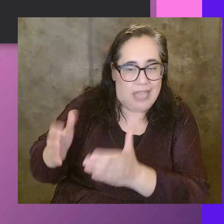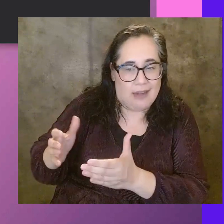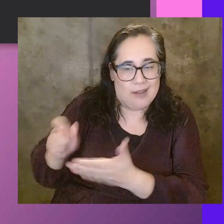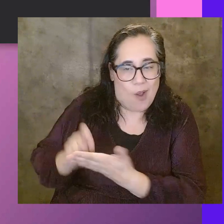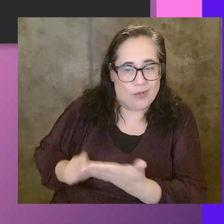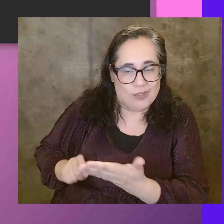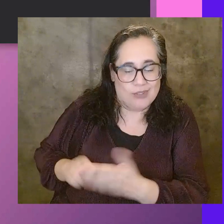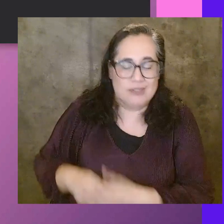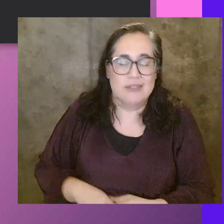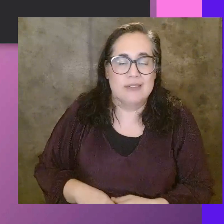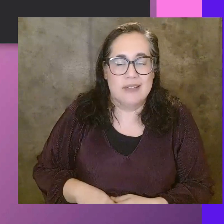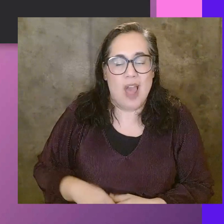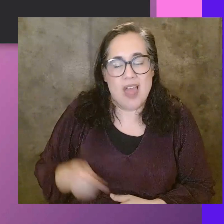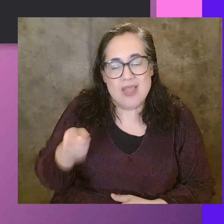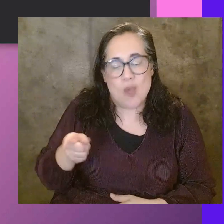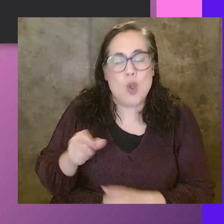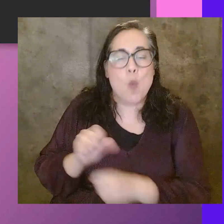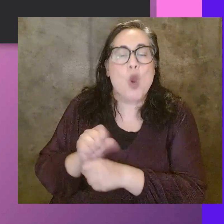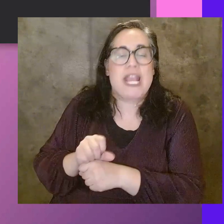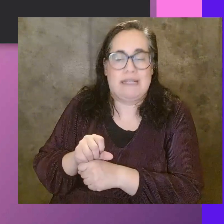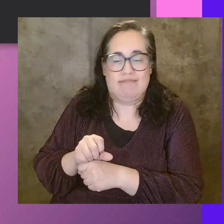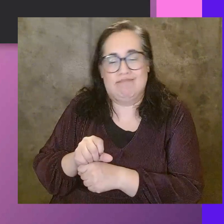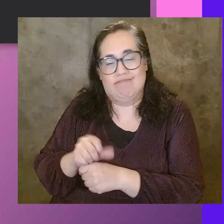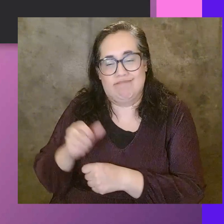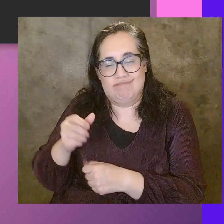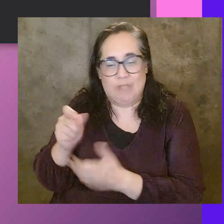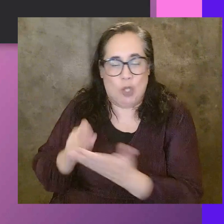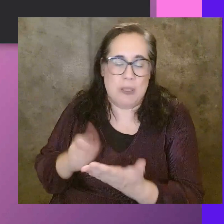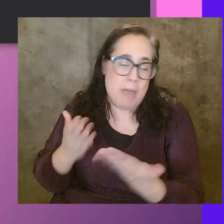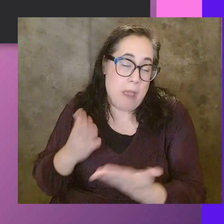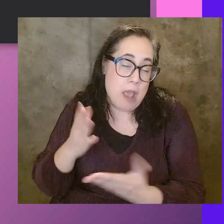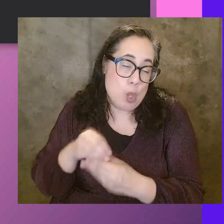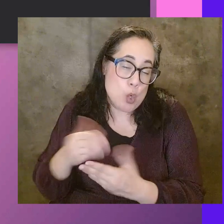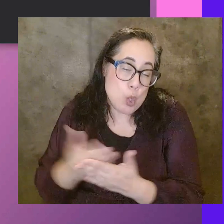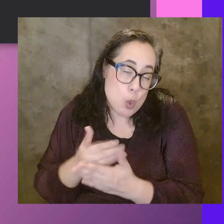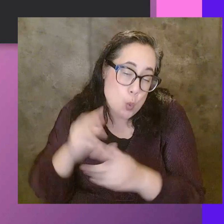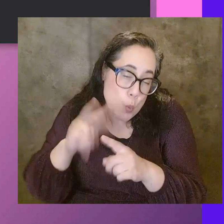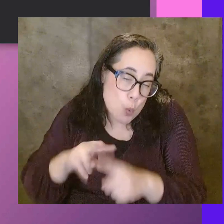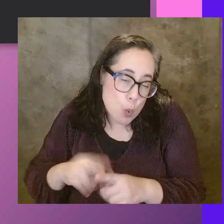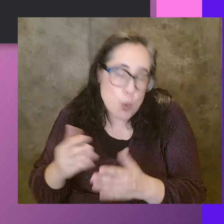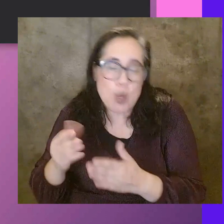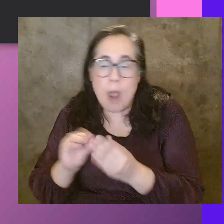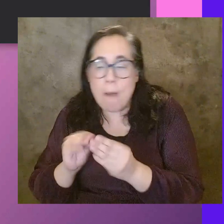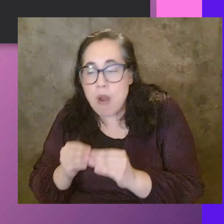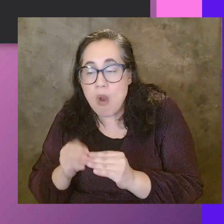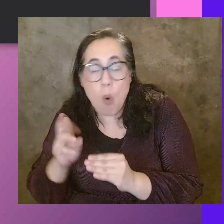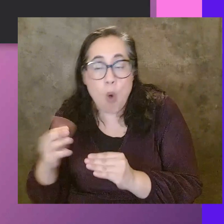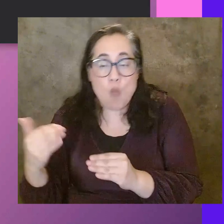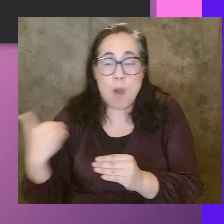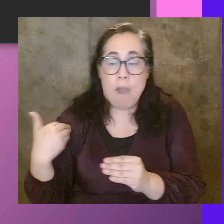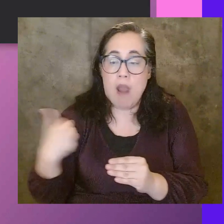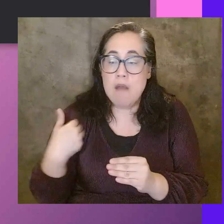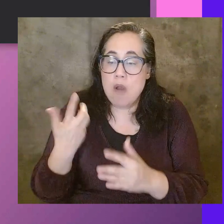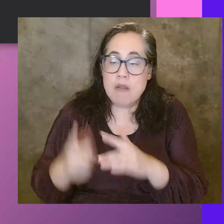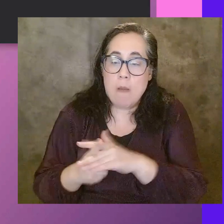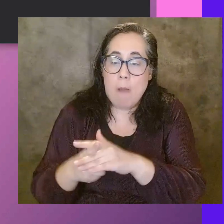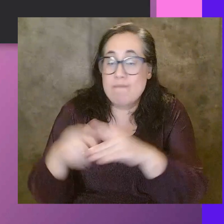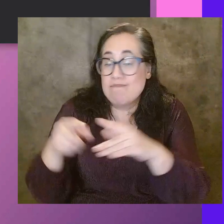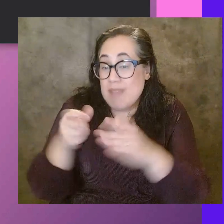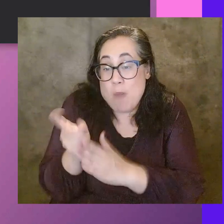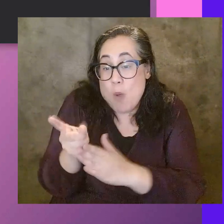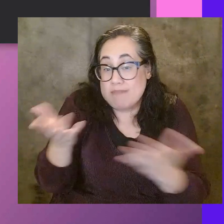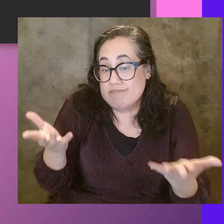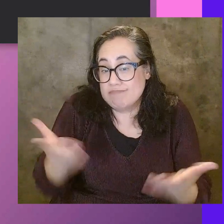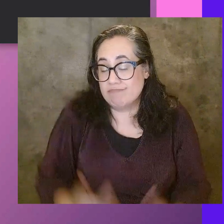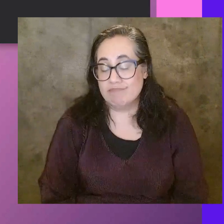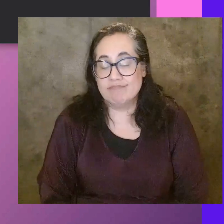That's my second set of notes. Those are working notes. They might include new terminology, numbers, or even reminders